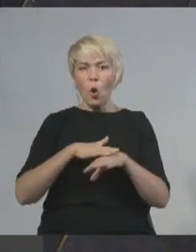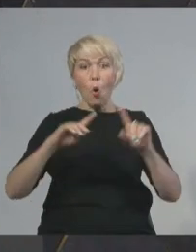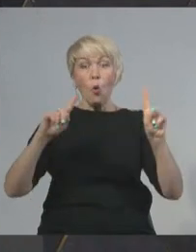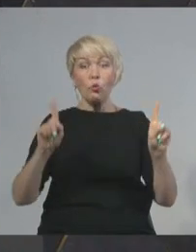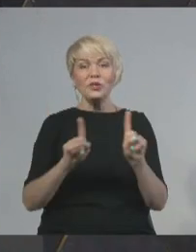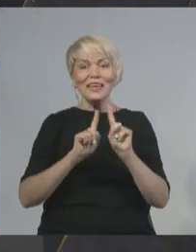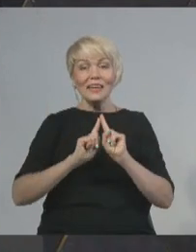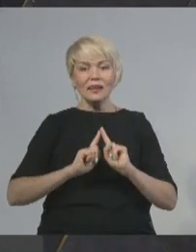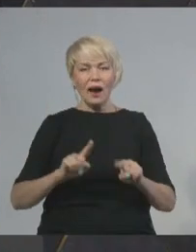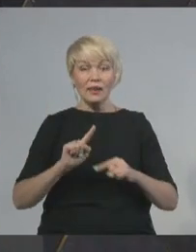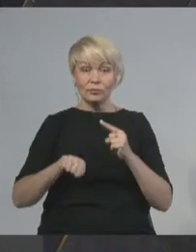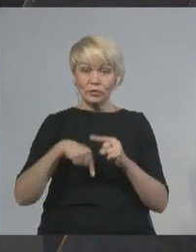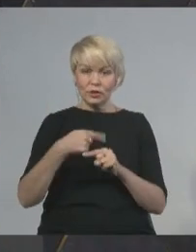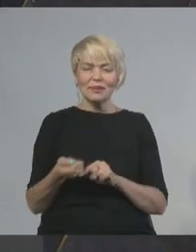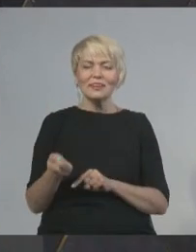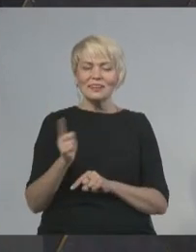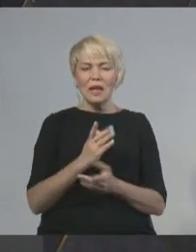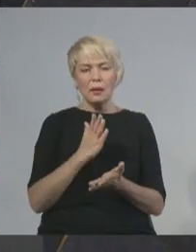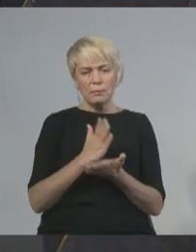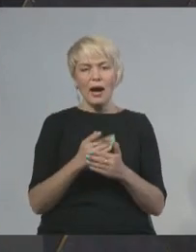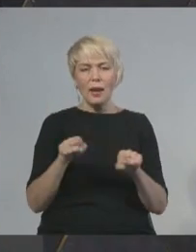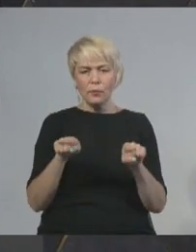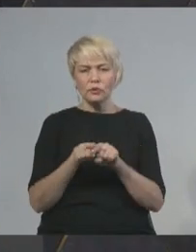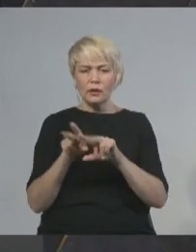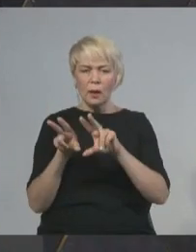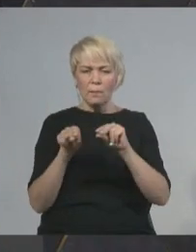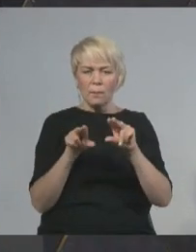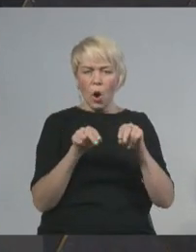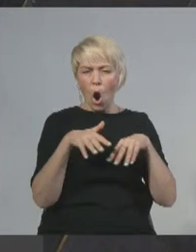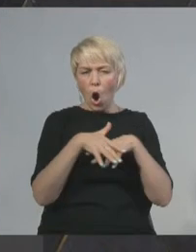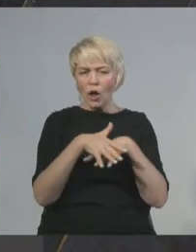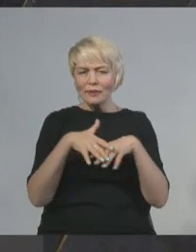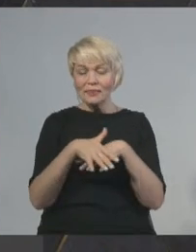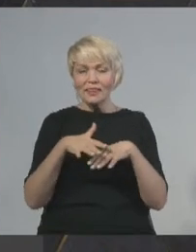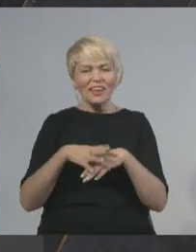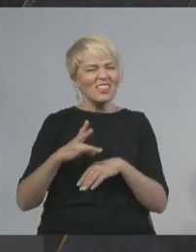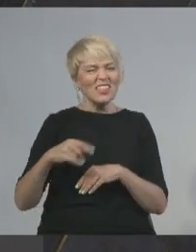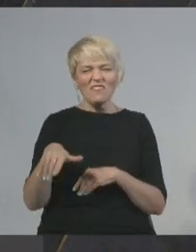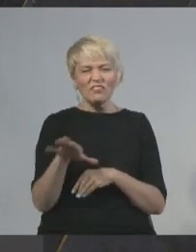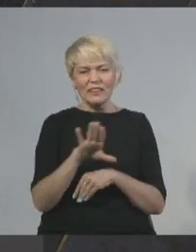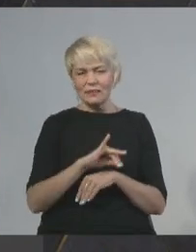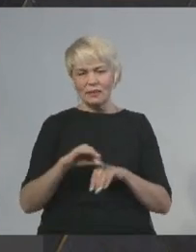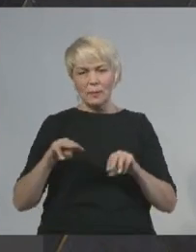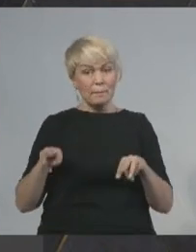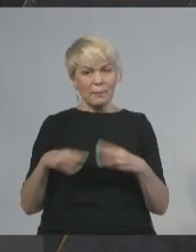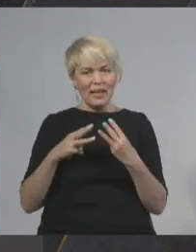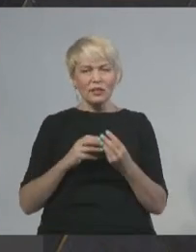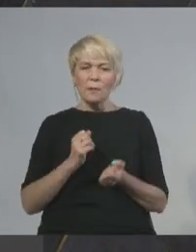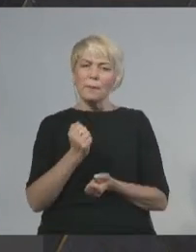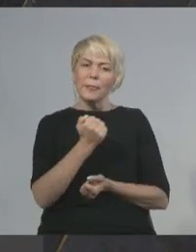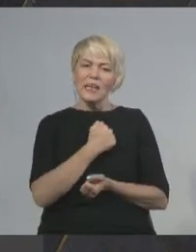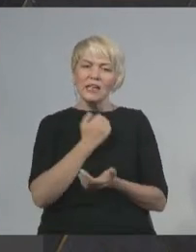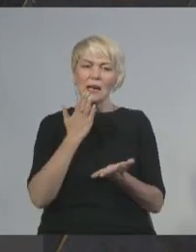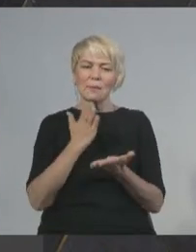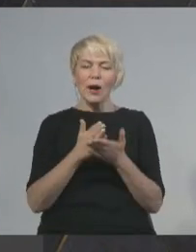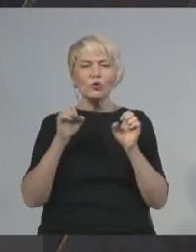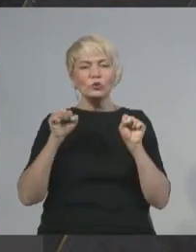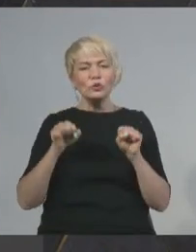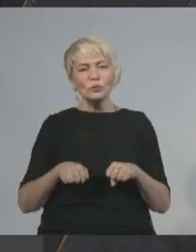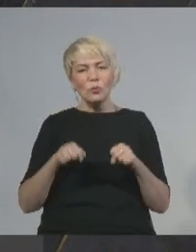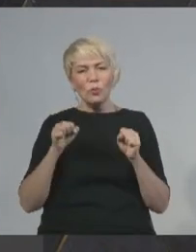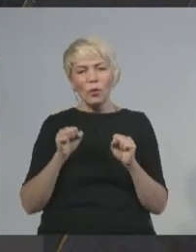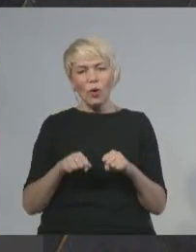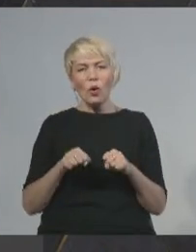uh pieces of news or features every day because there are a lot of editorial offices unfortunately not all the